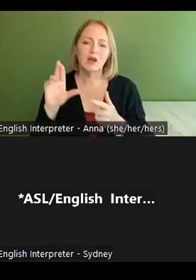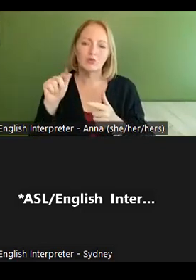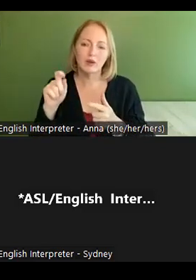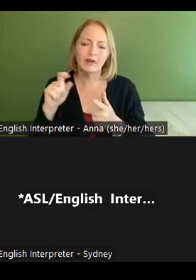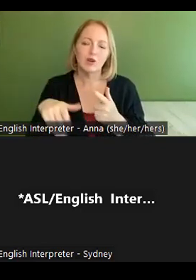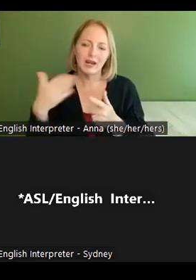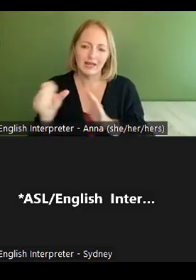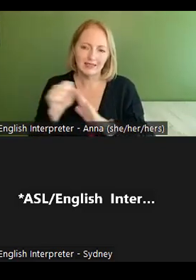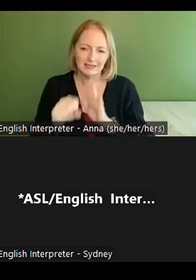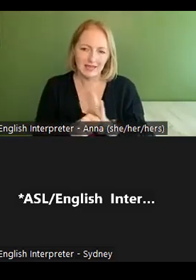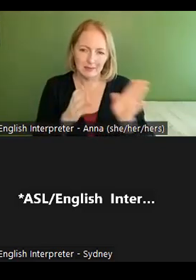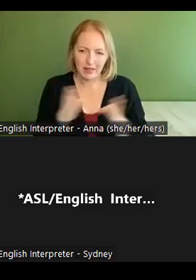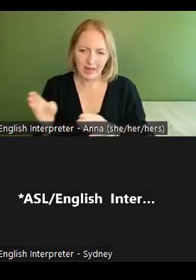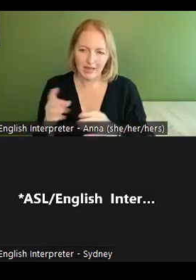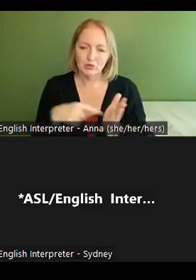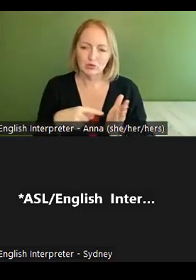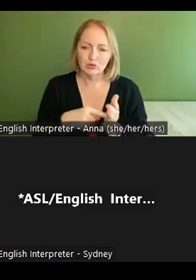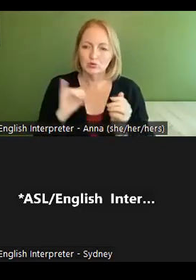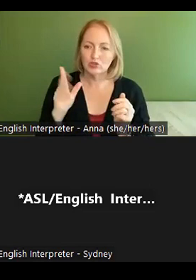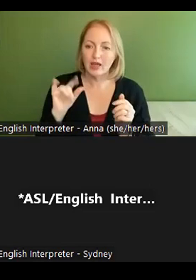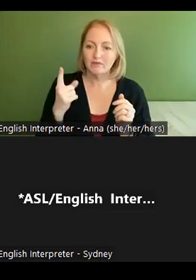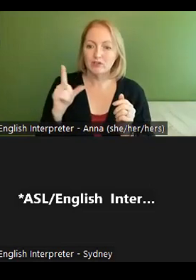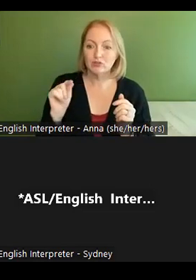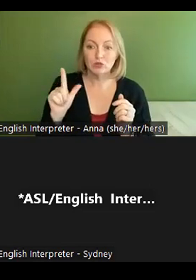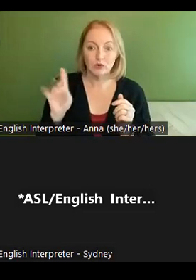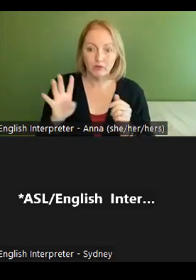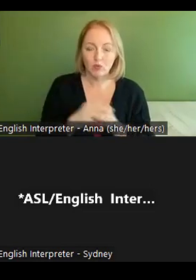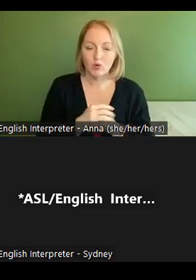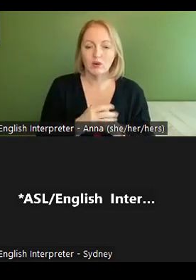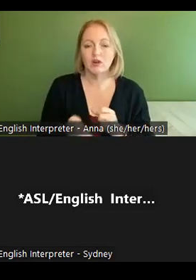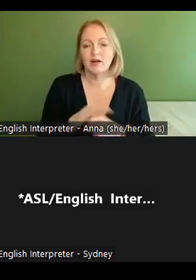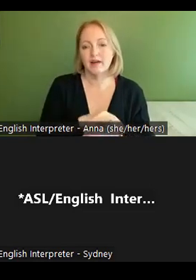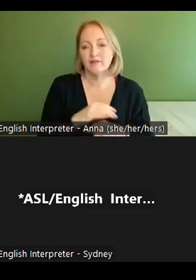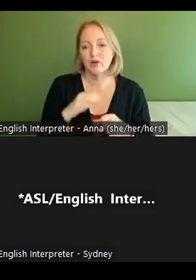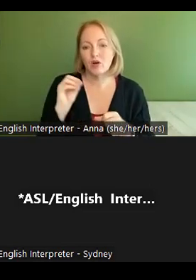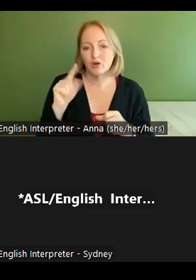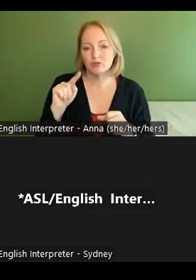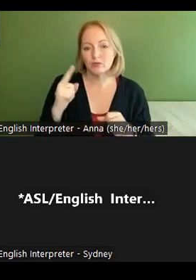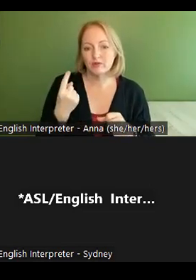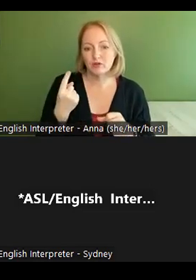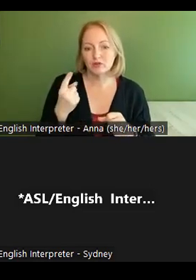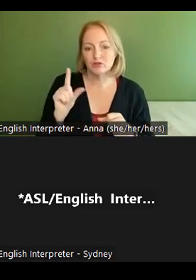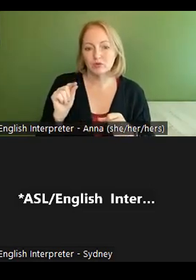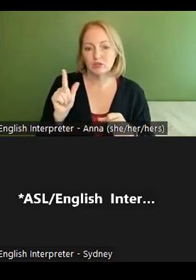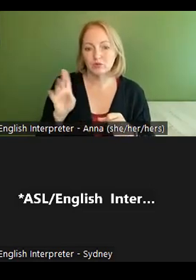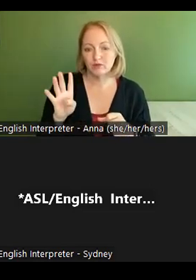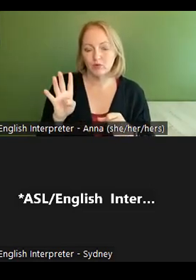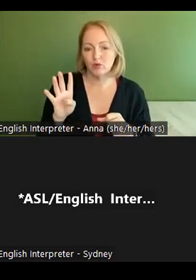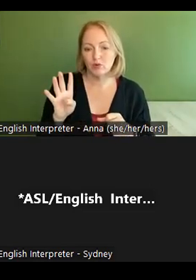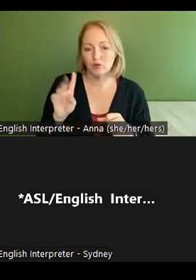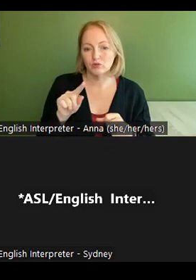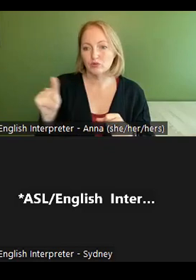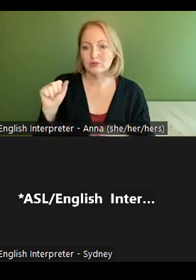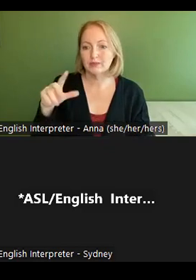state plan, which is due July 1st, 2024, and covers the October 1st, 2024 to